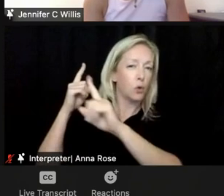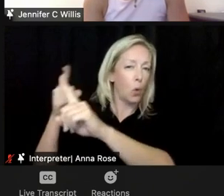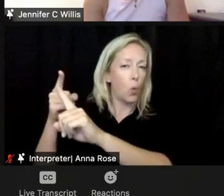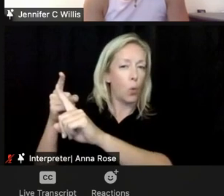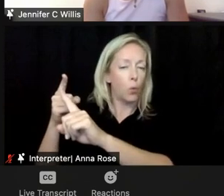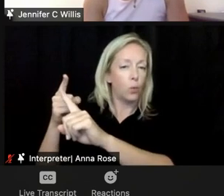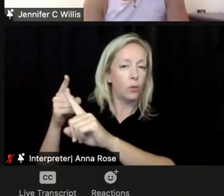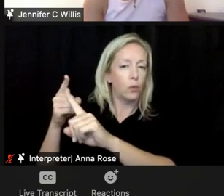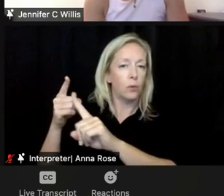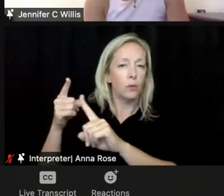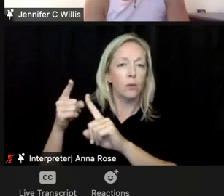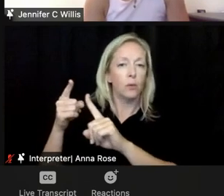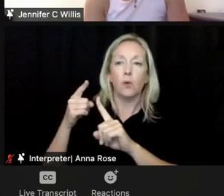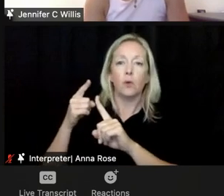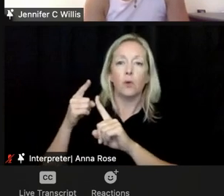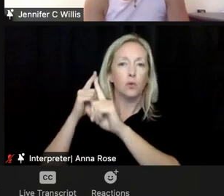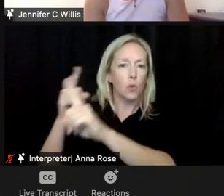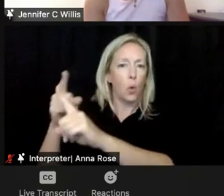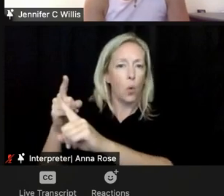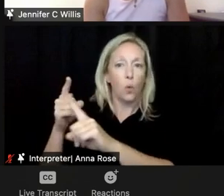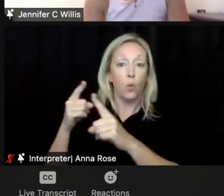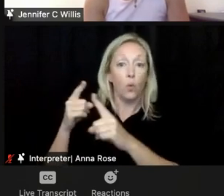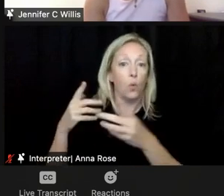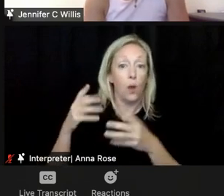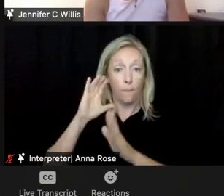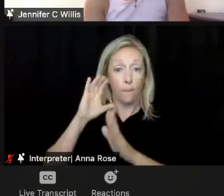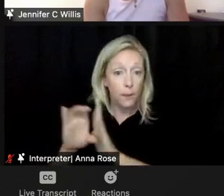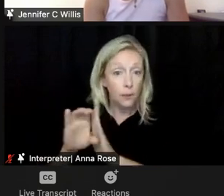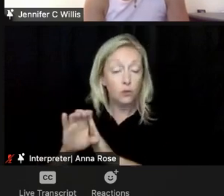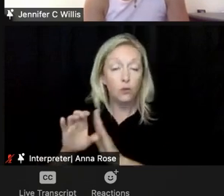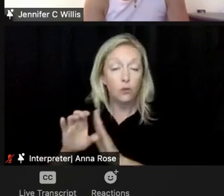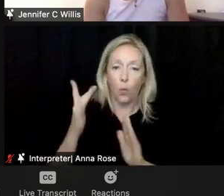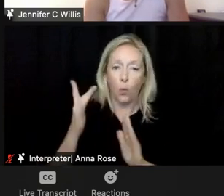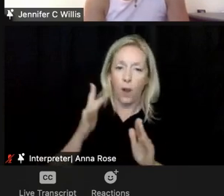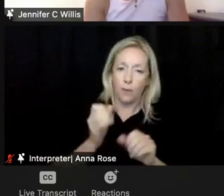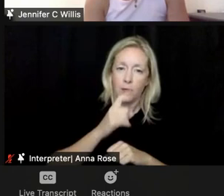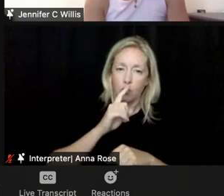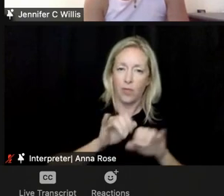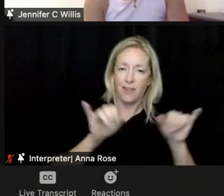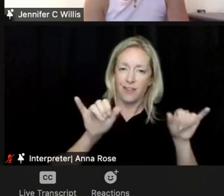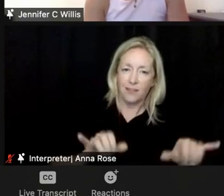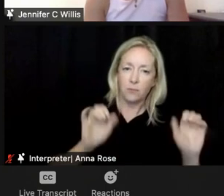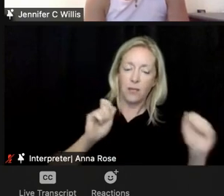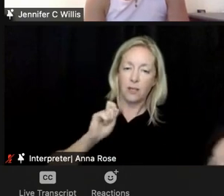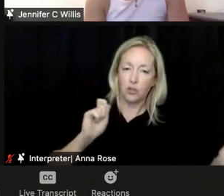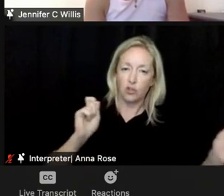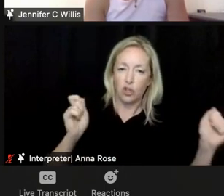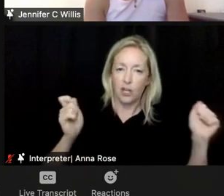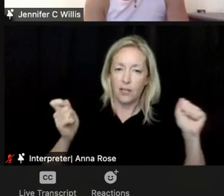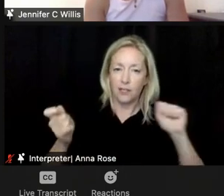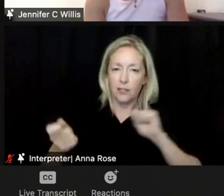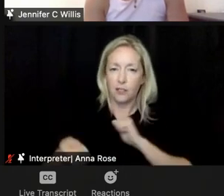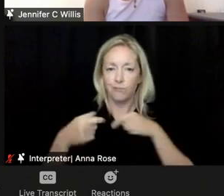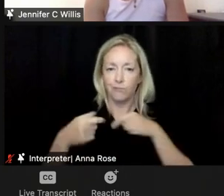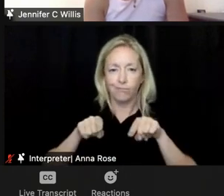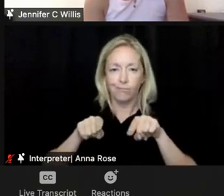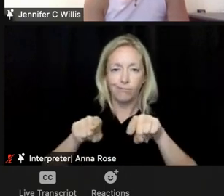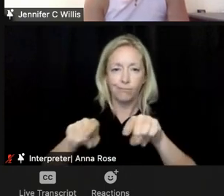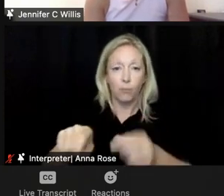okay, where is this going long term, so that we create a system that is able to evolve with the child.